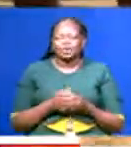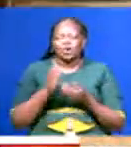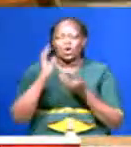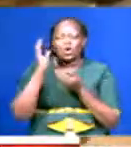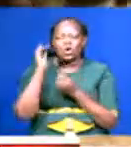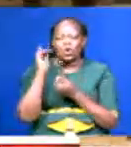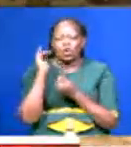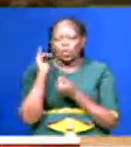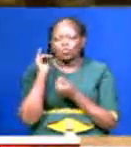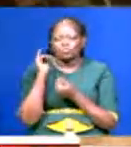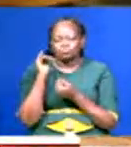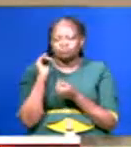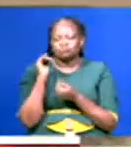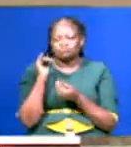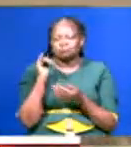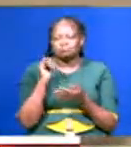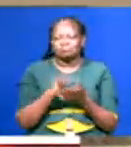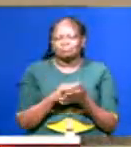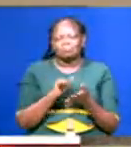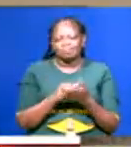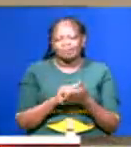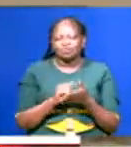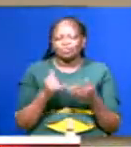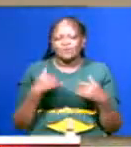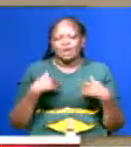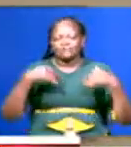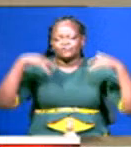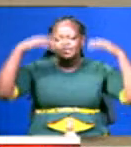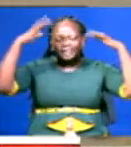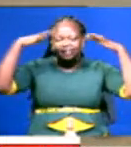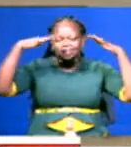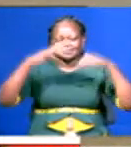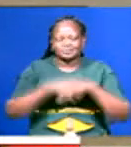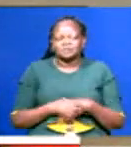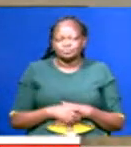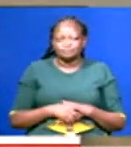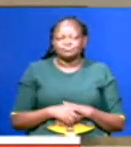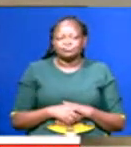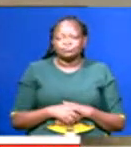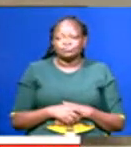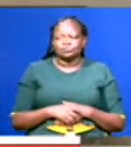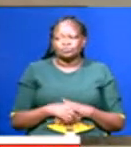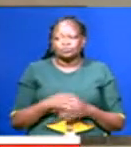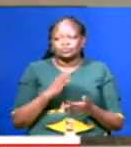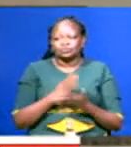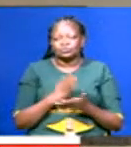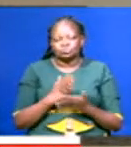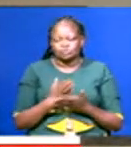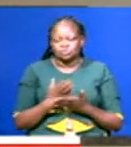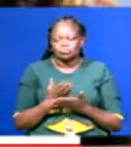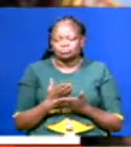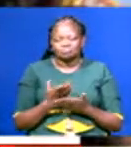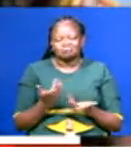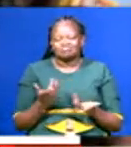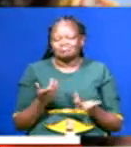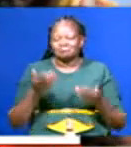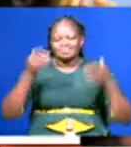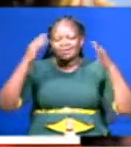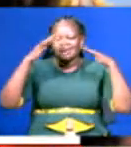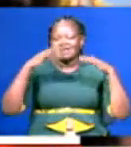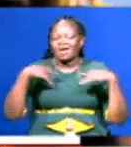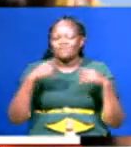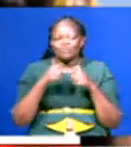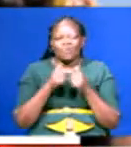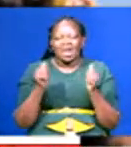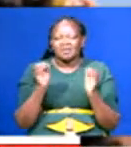heavens to let down the rains. Thin because forecasts already indicate depressed rainfall.